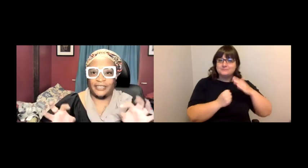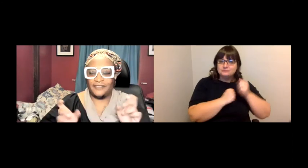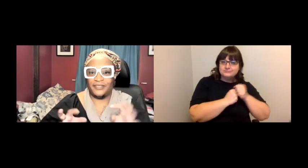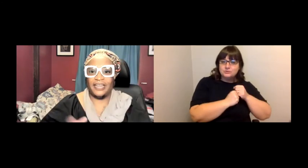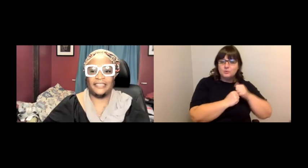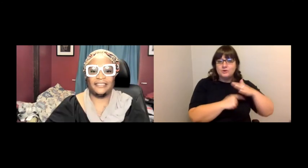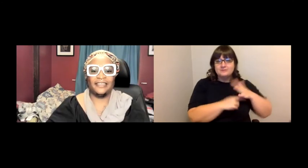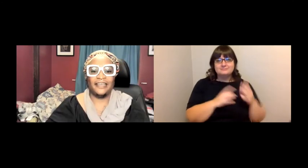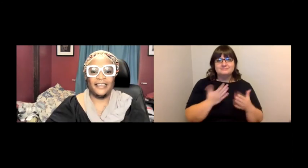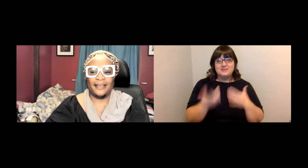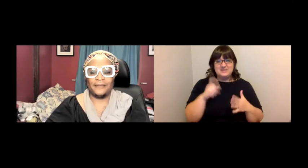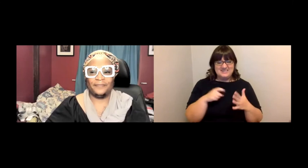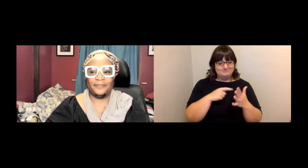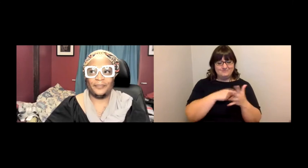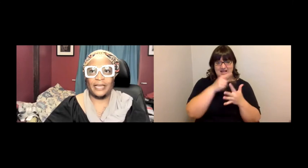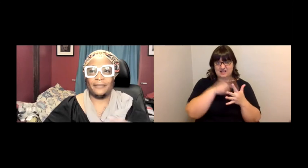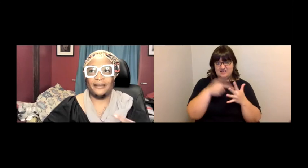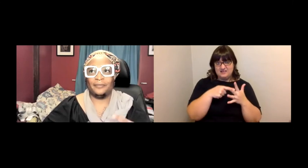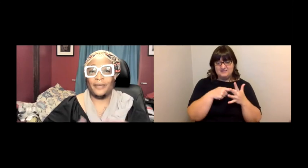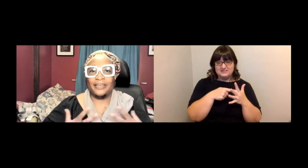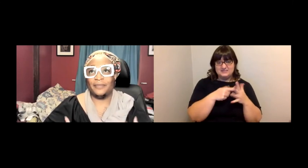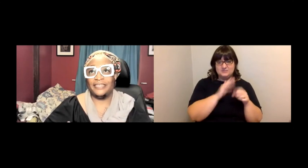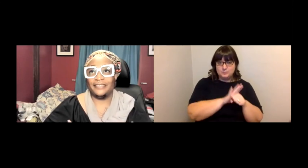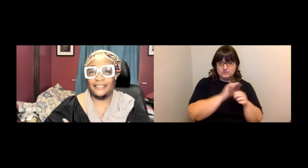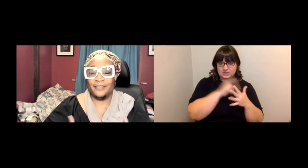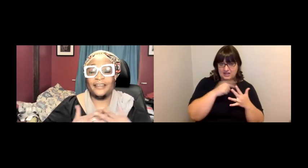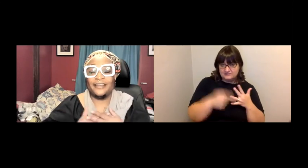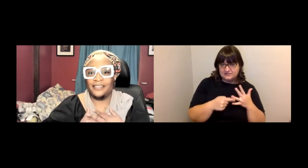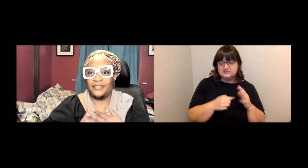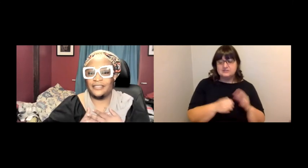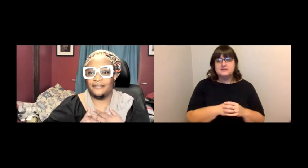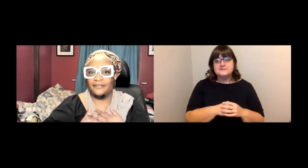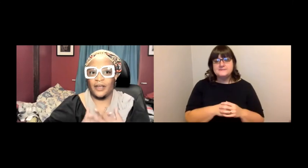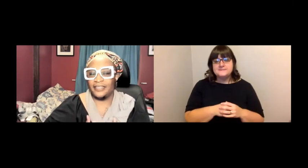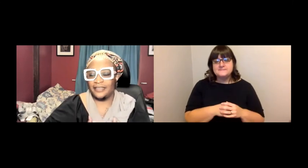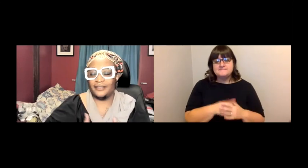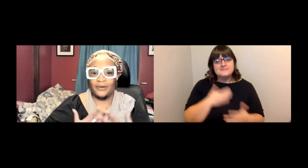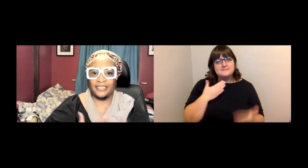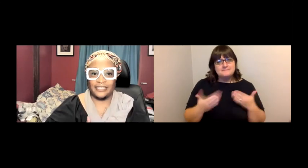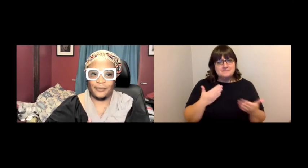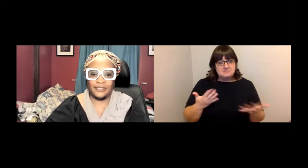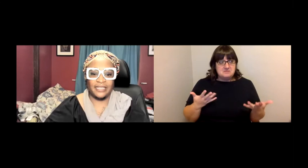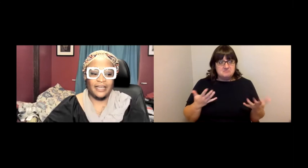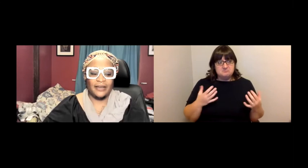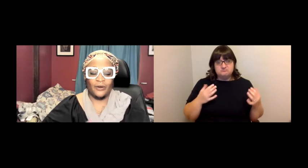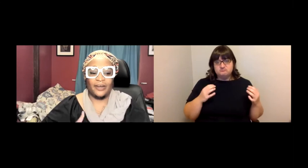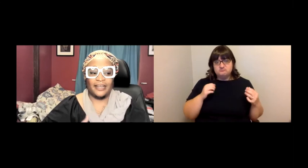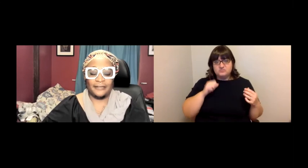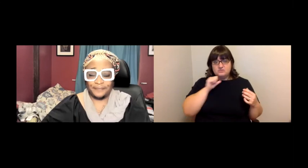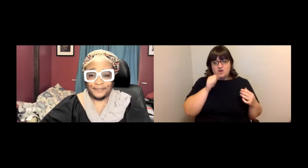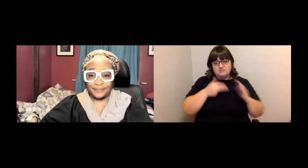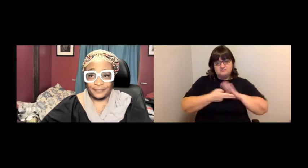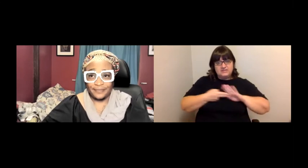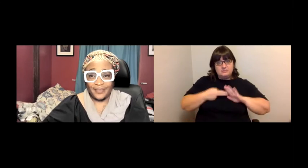pressure gloves for your hands. That you might not consider yourself chronically ill or disabled, or